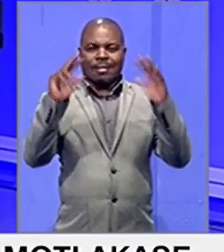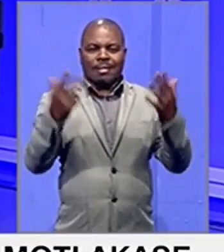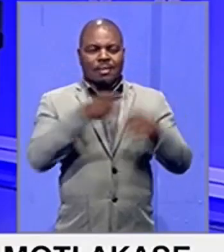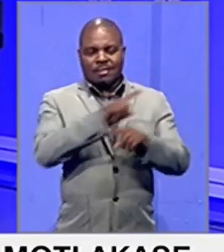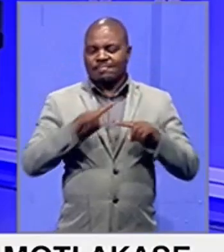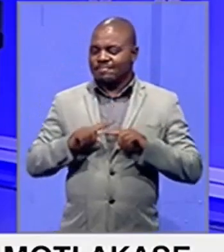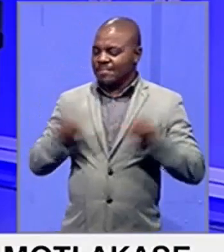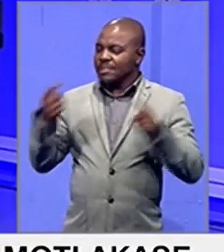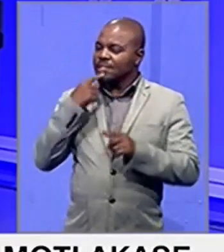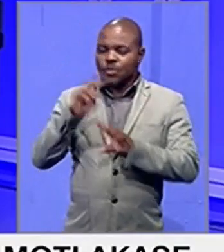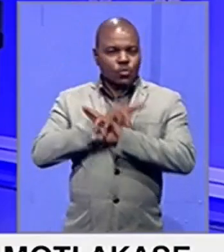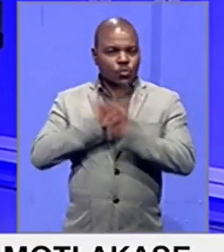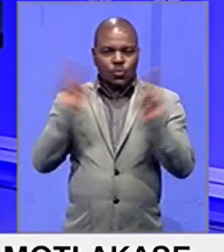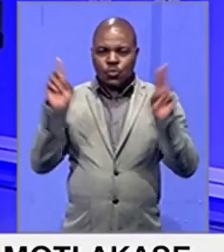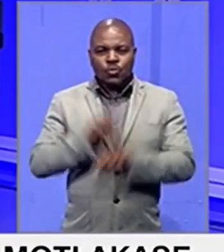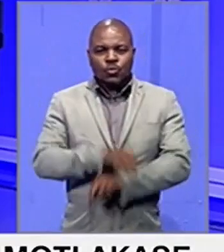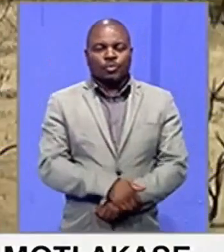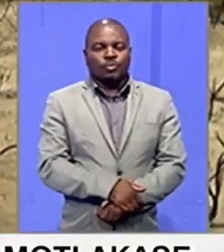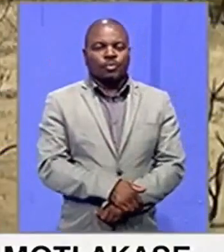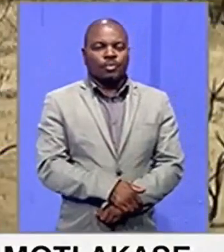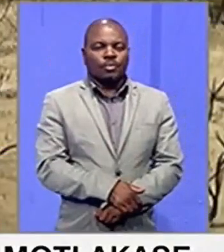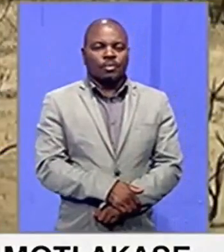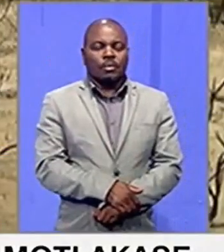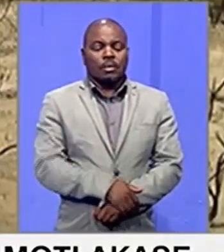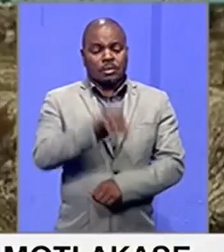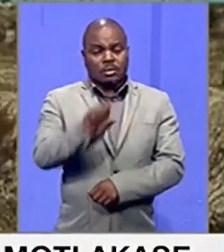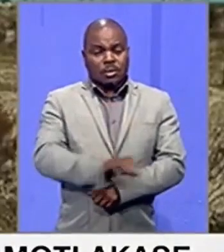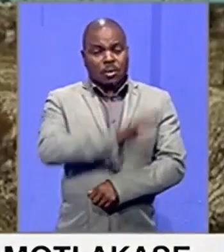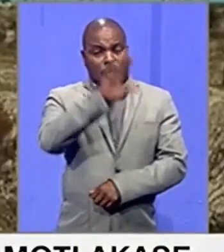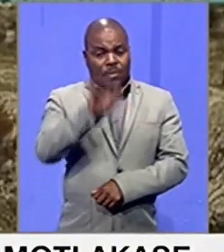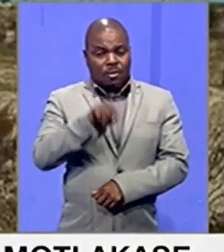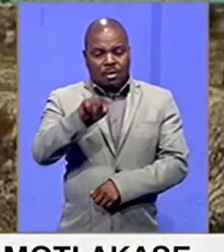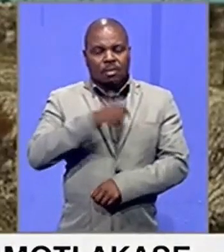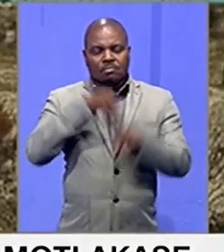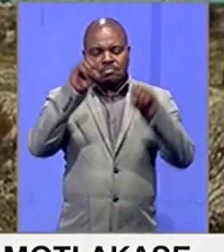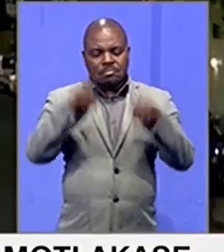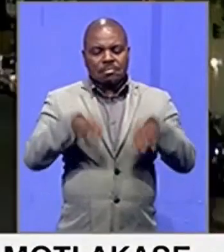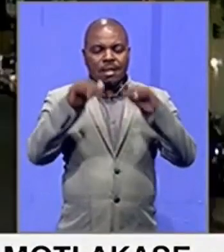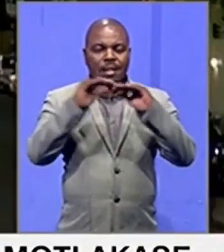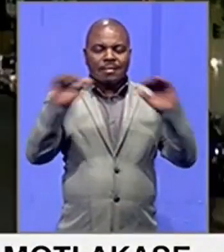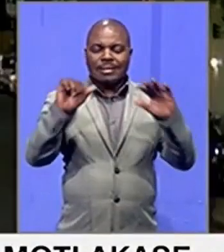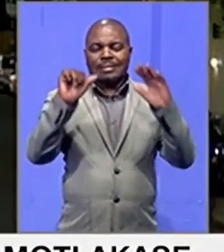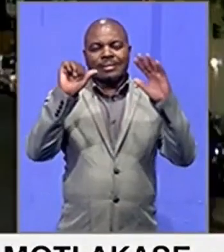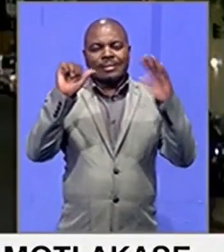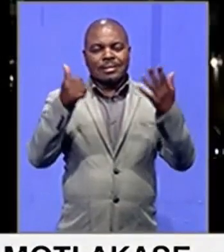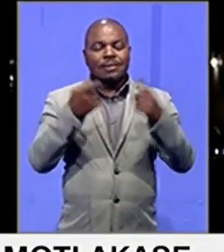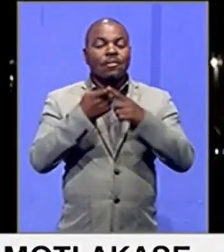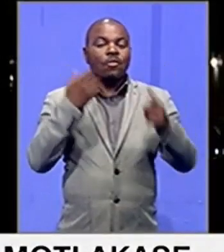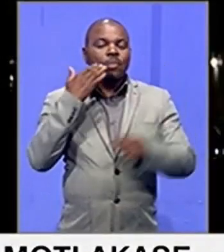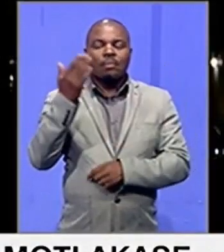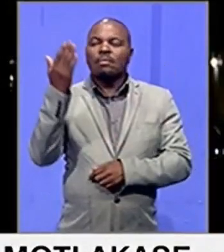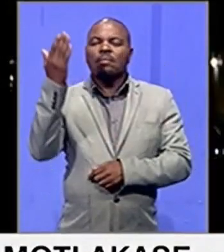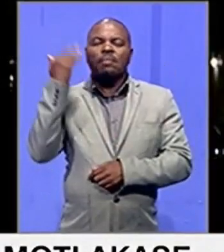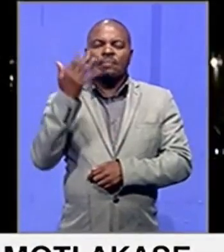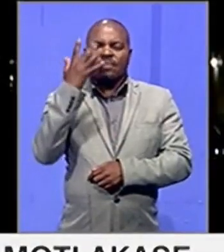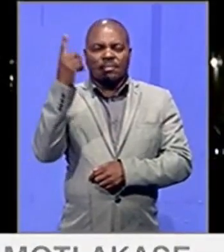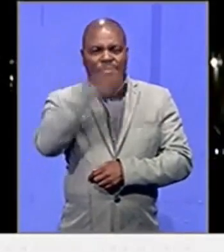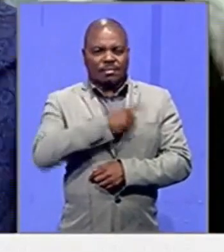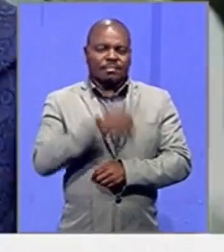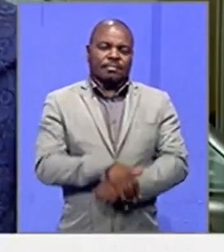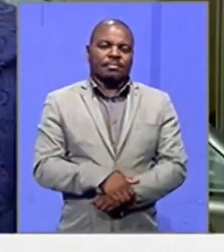ya motlakase. Naha ena ha esale e le mokgahlelong wa botshelela wa kimollo ya motlakase ho tloha matsatsing a mahlano a